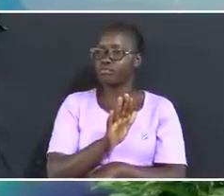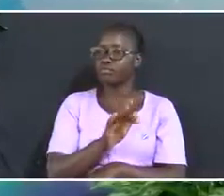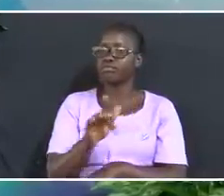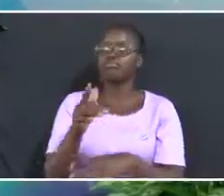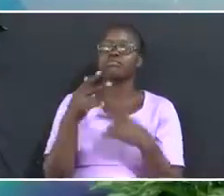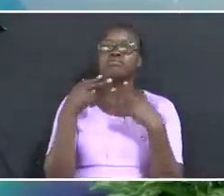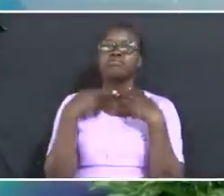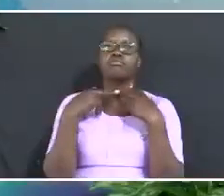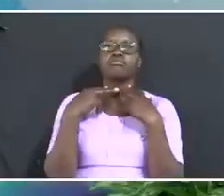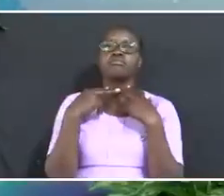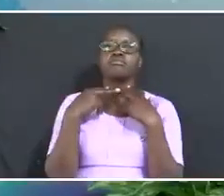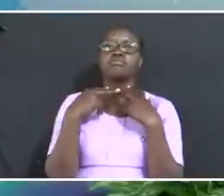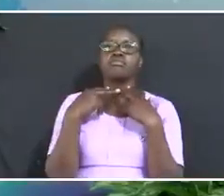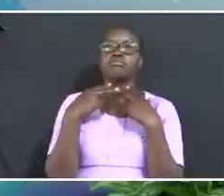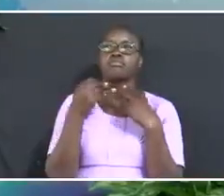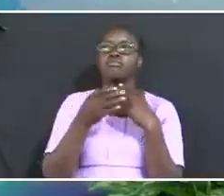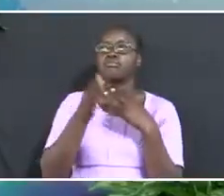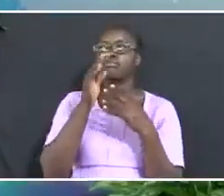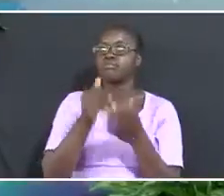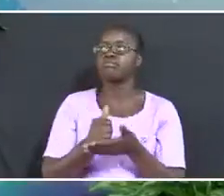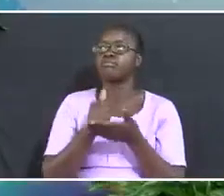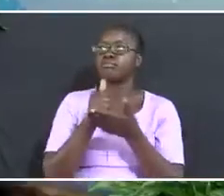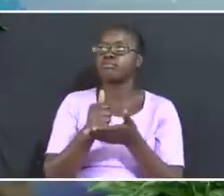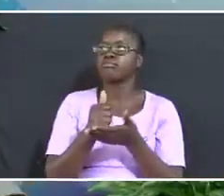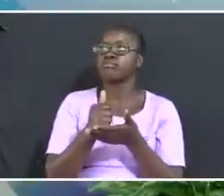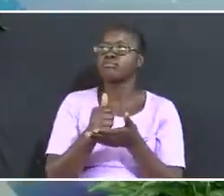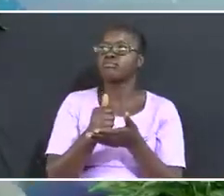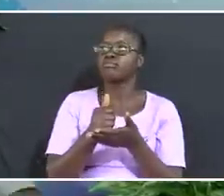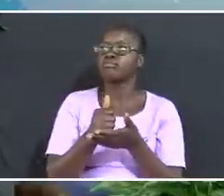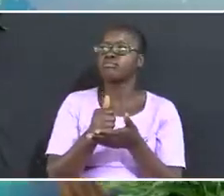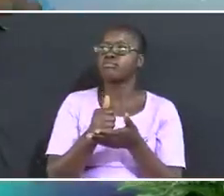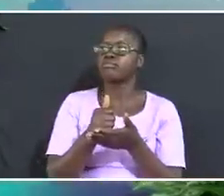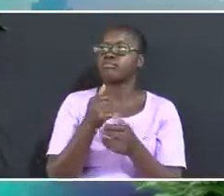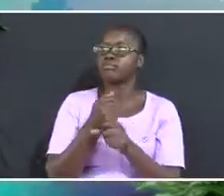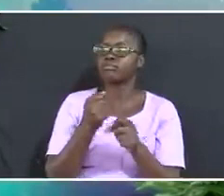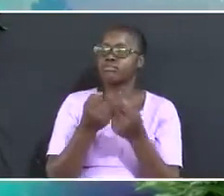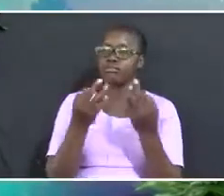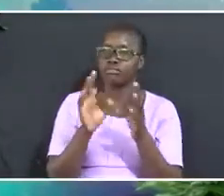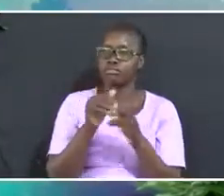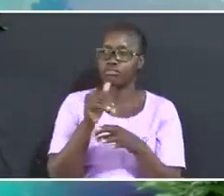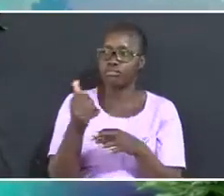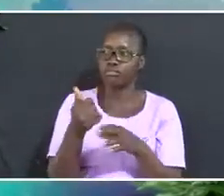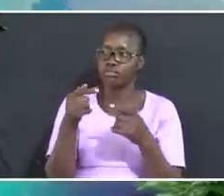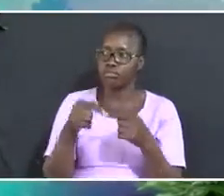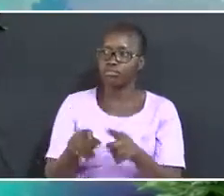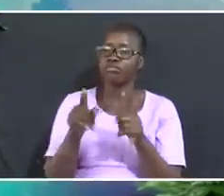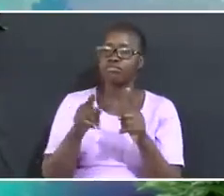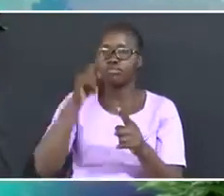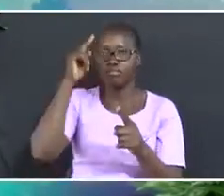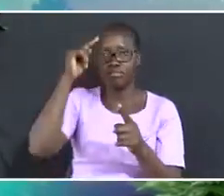enslavement, and God will help us to work for the freedom of others and ourselves